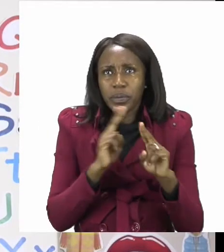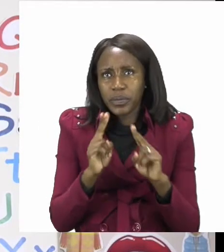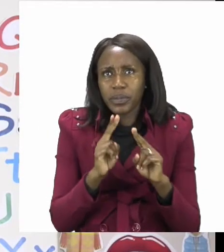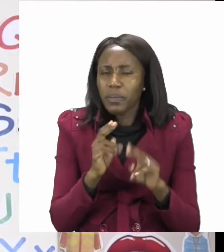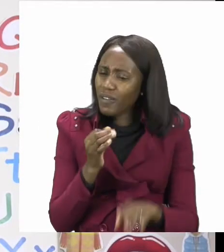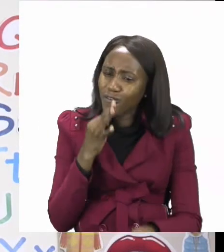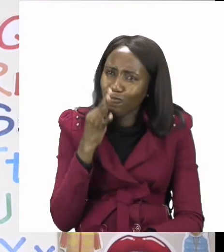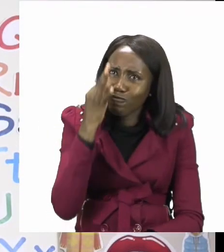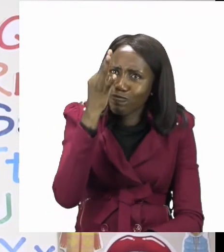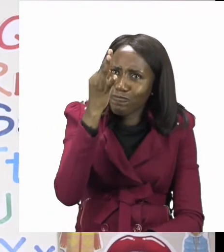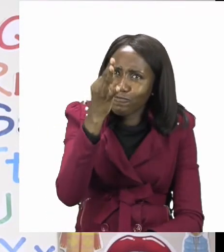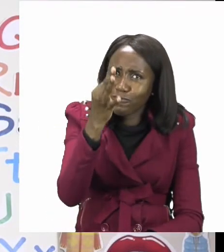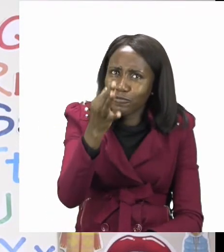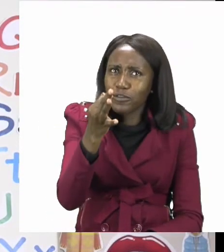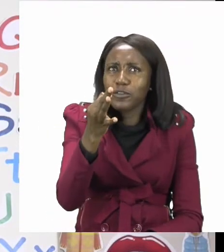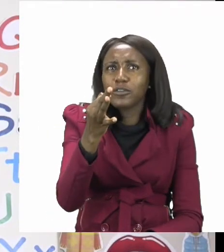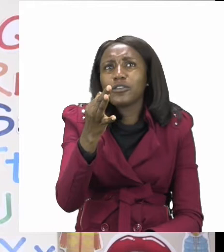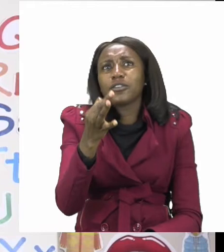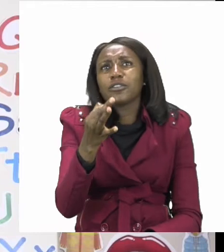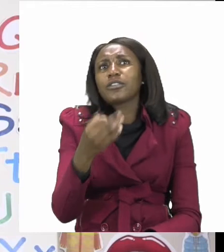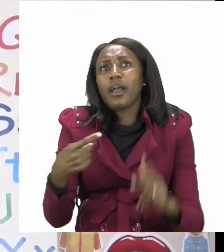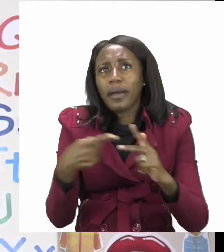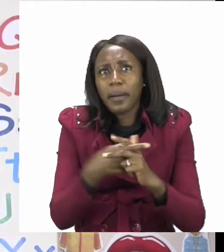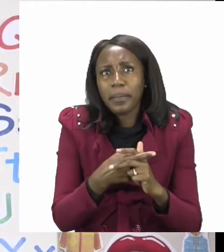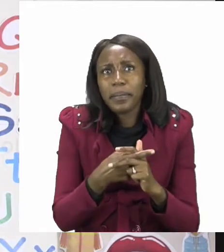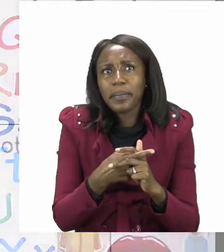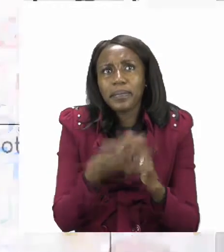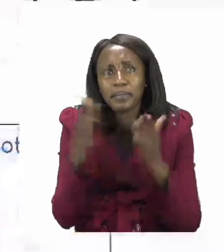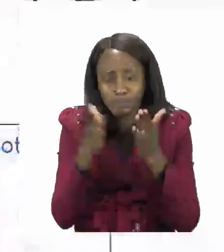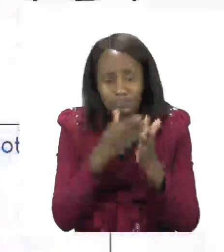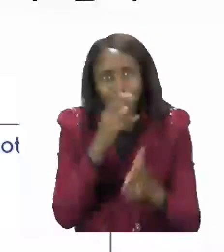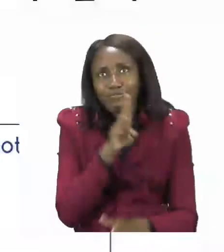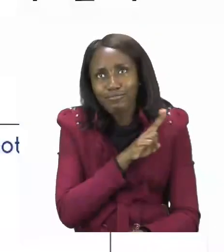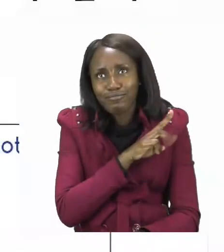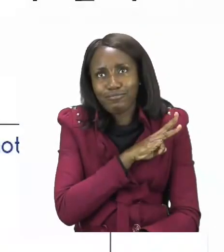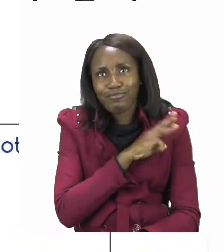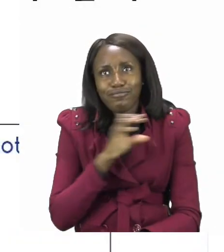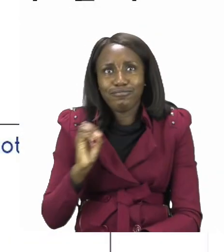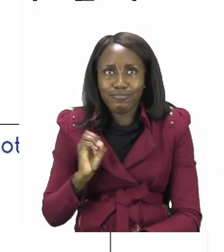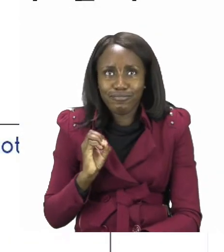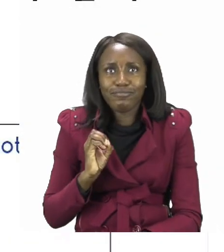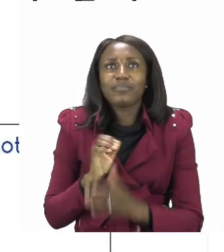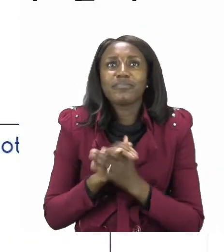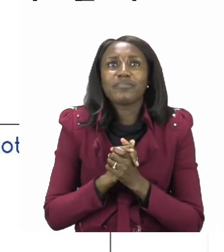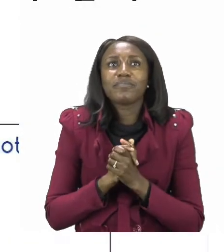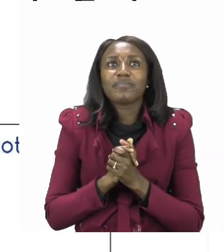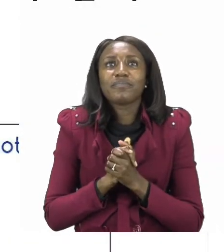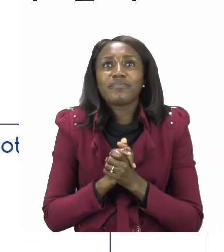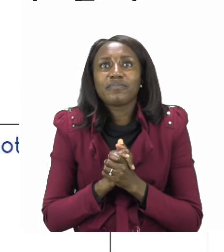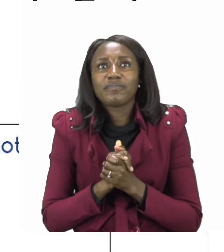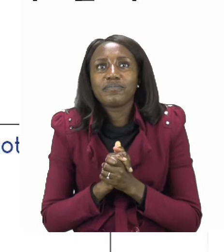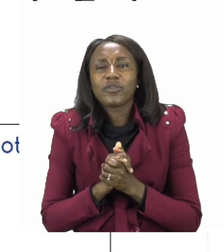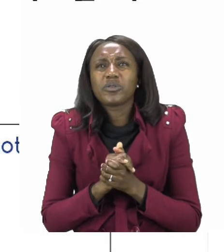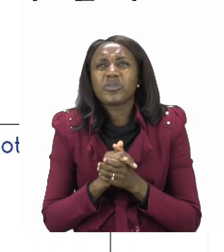lesson today, we are going to do an exercise on page 30. On page 30, we are going to be doing